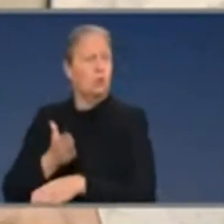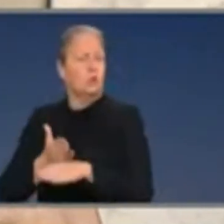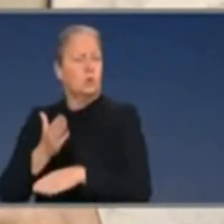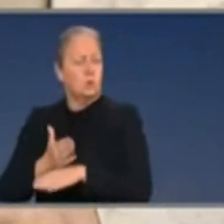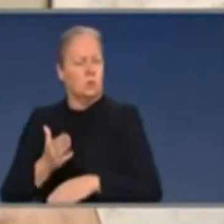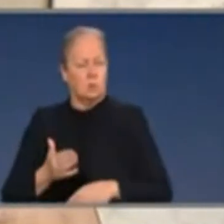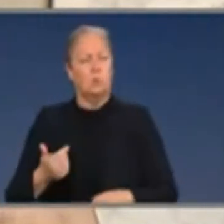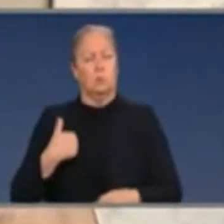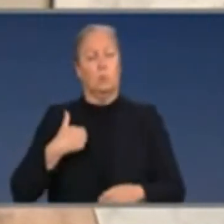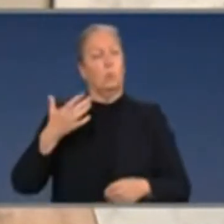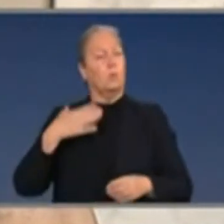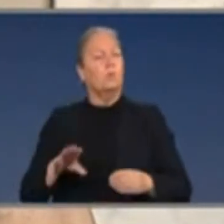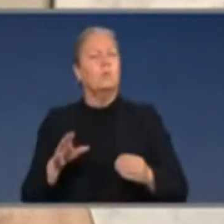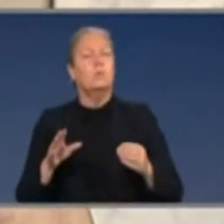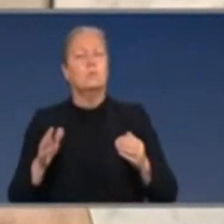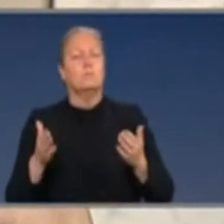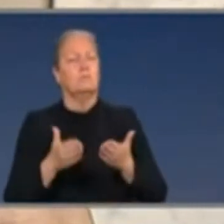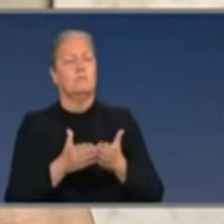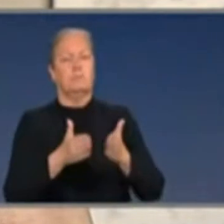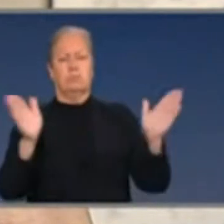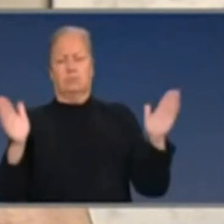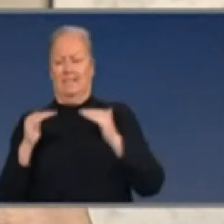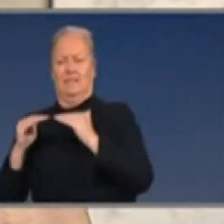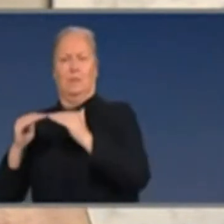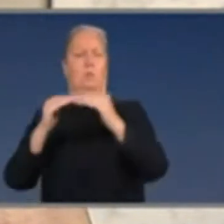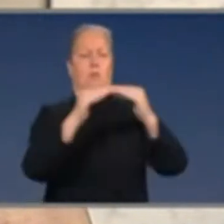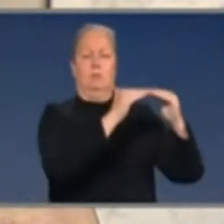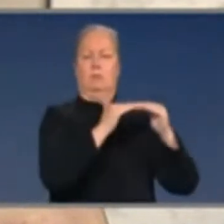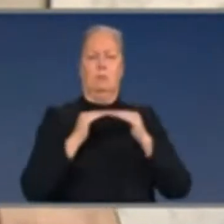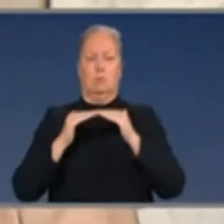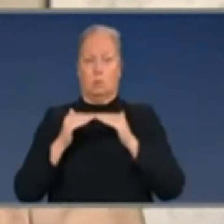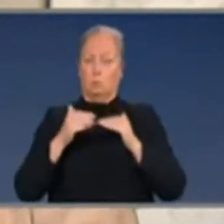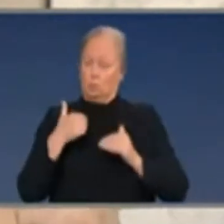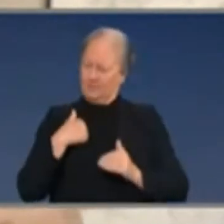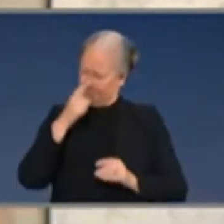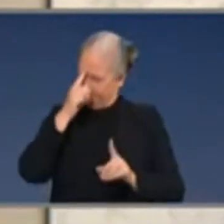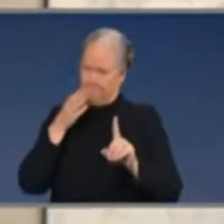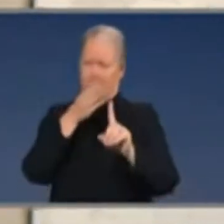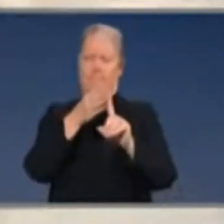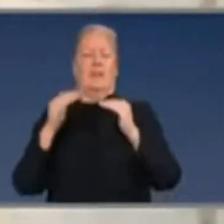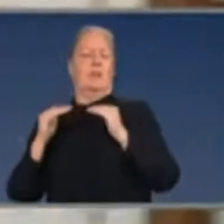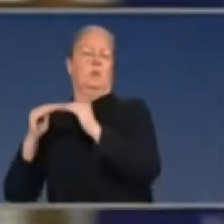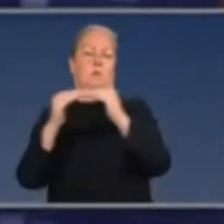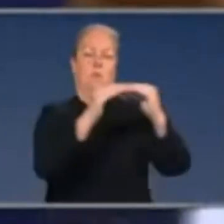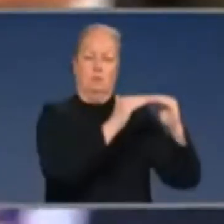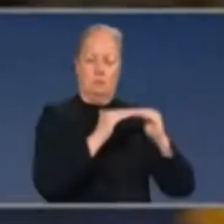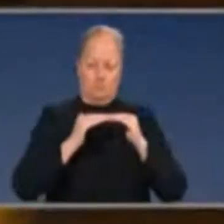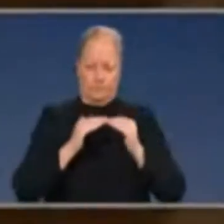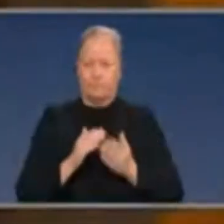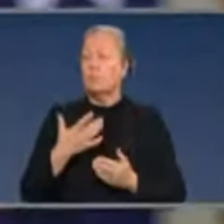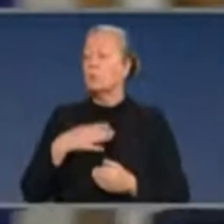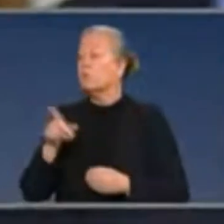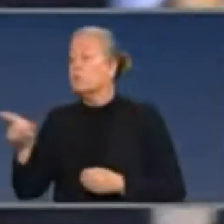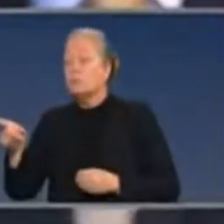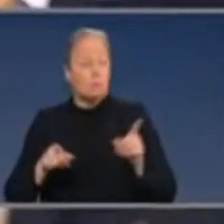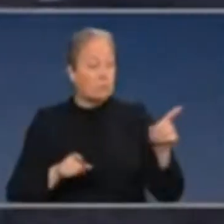clear we want parity across the board, and that's what we'll be aiming for. We'll go here, sorry, no, we'll go here,